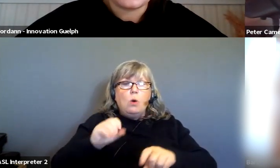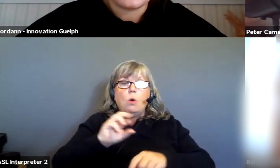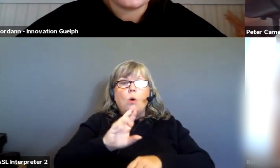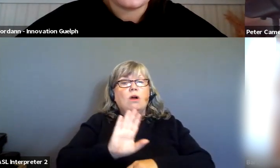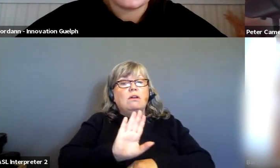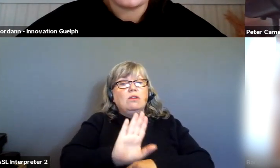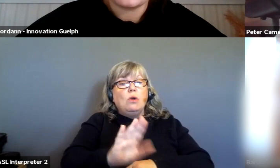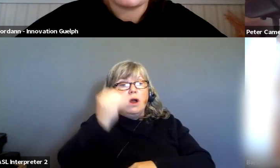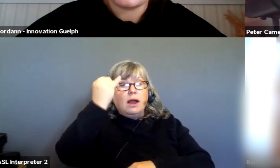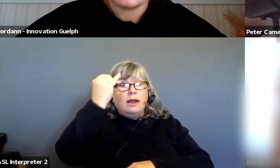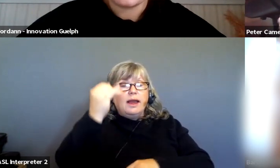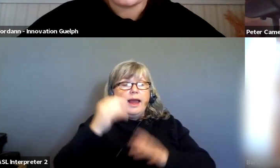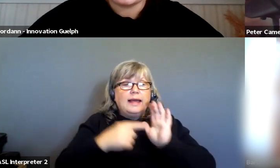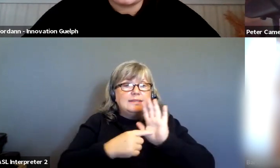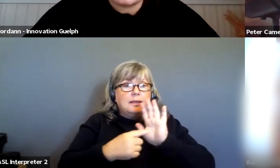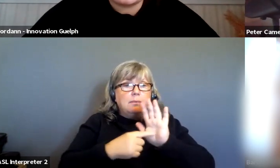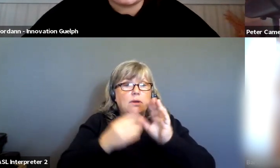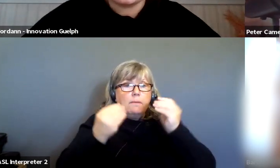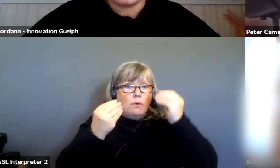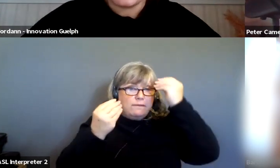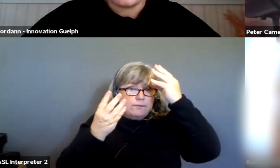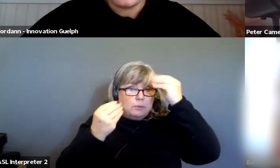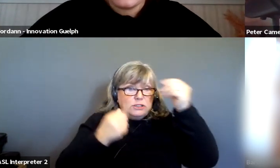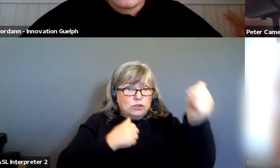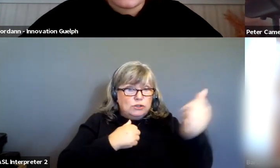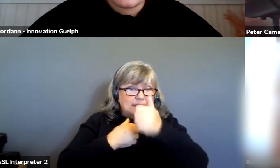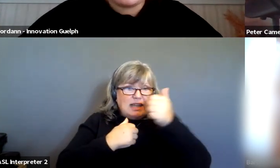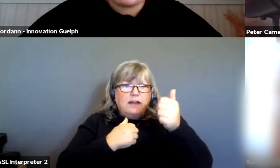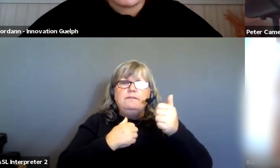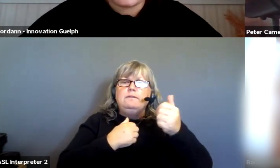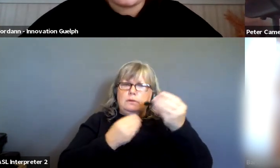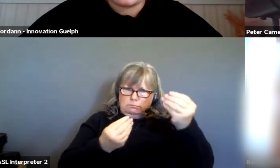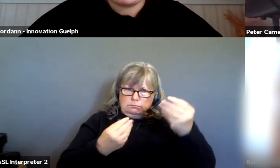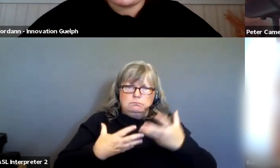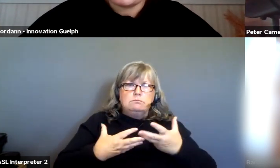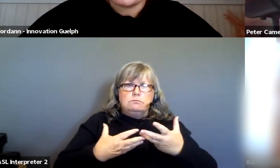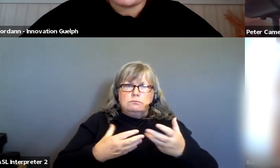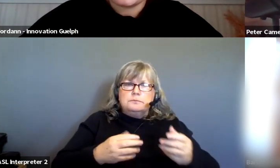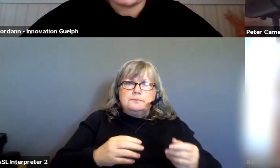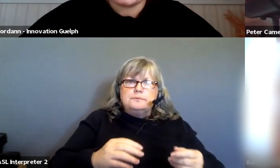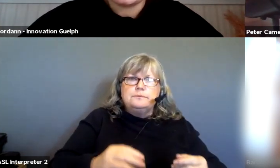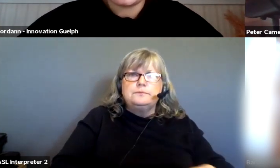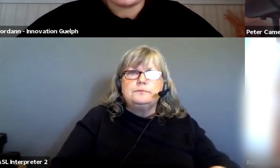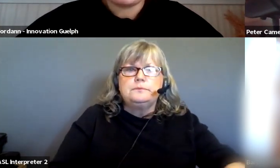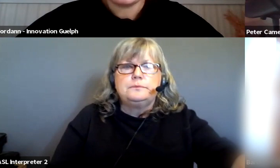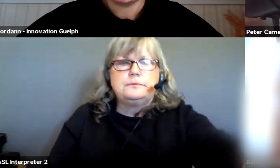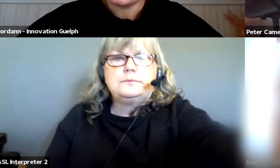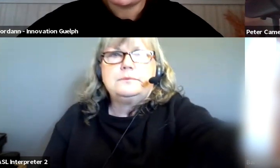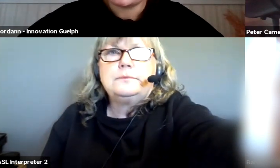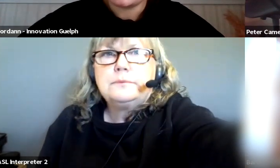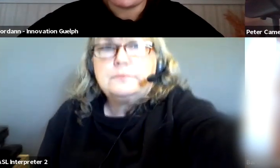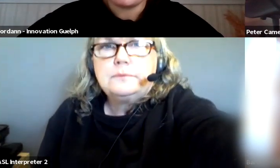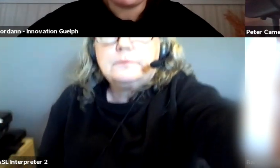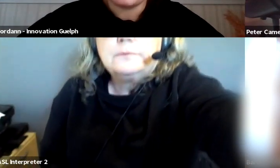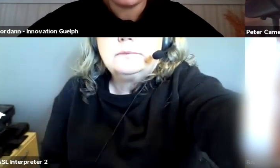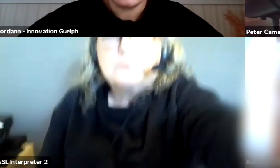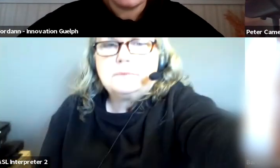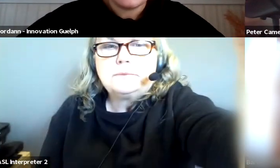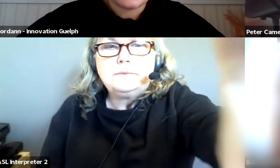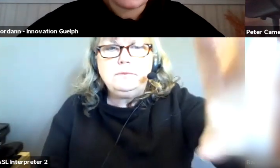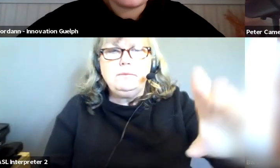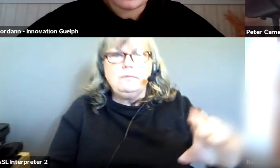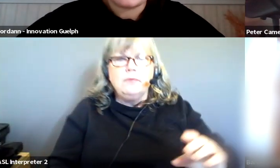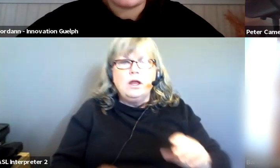or more information from it there, and we'd love to hear from you. You can post your questions in the chat box, or you can come off